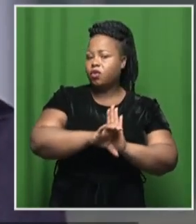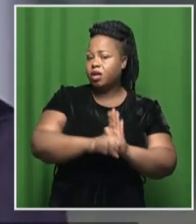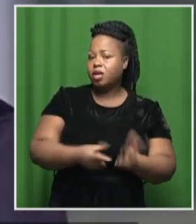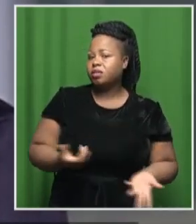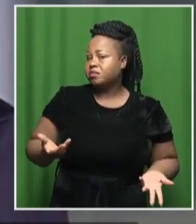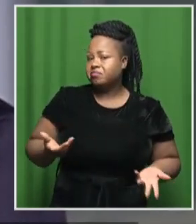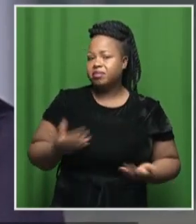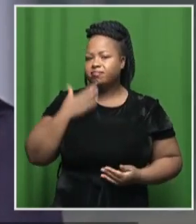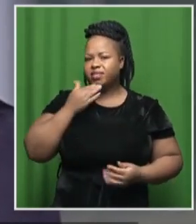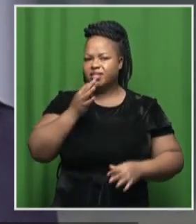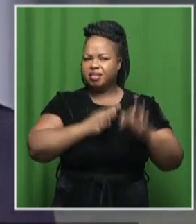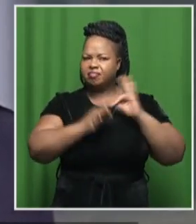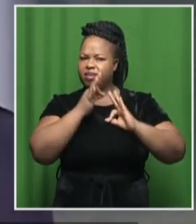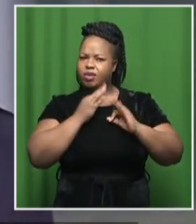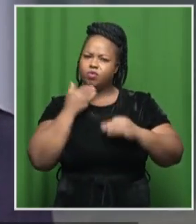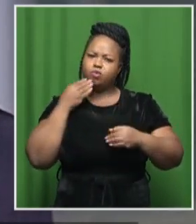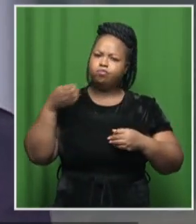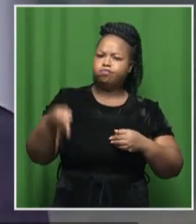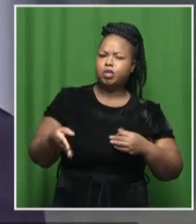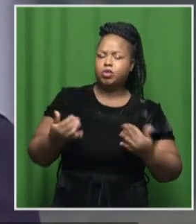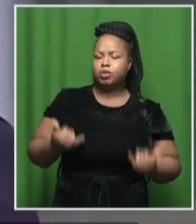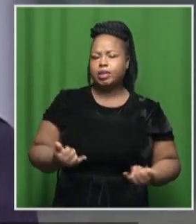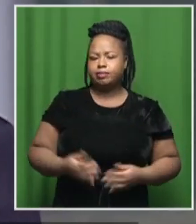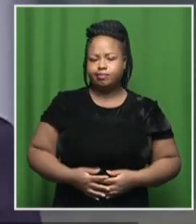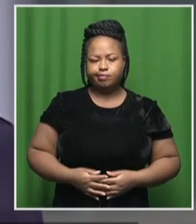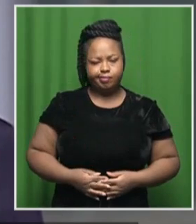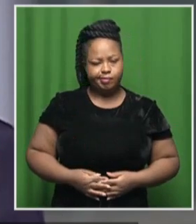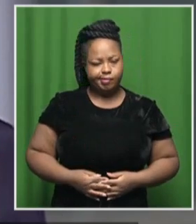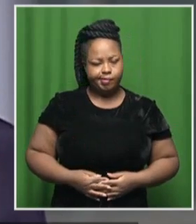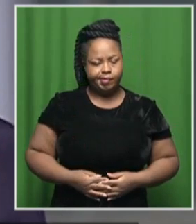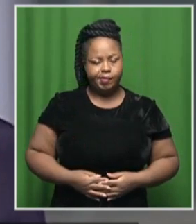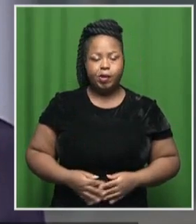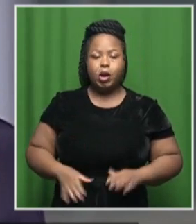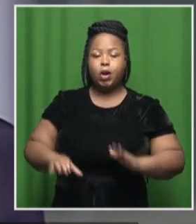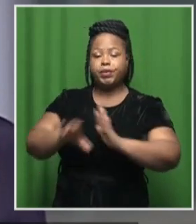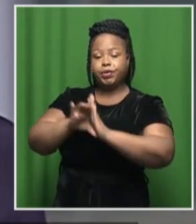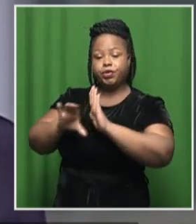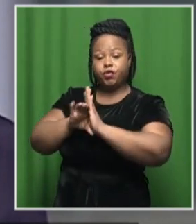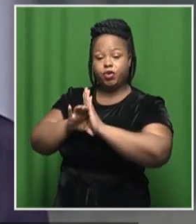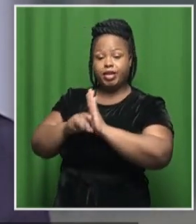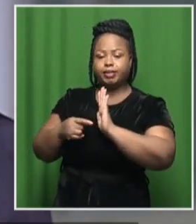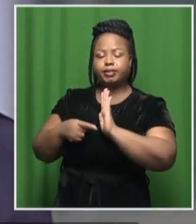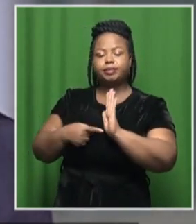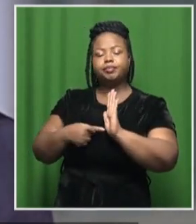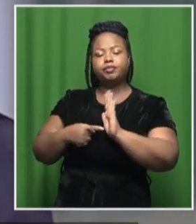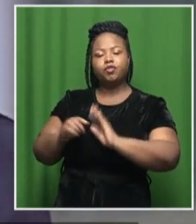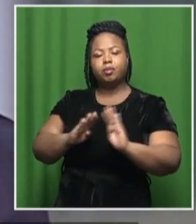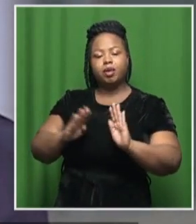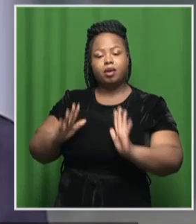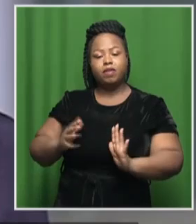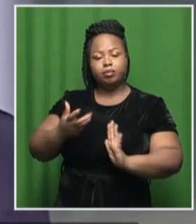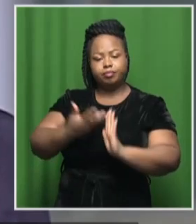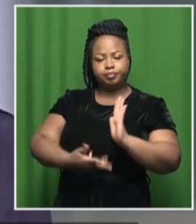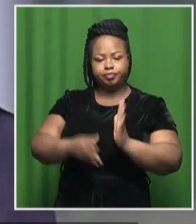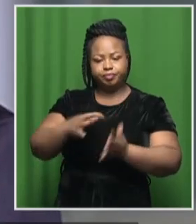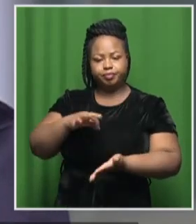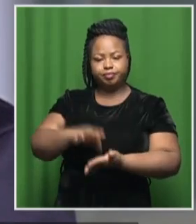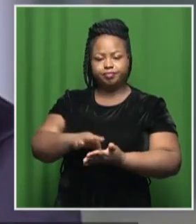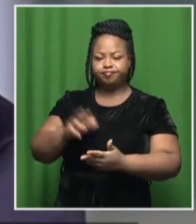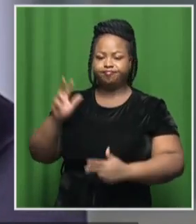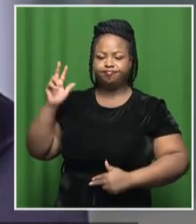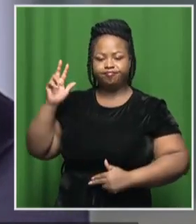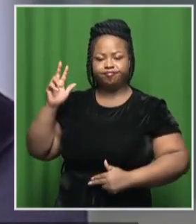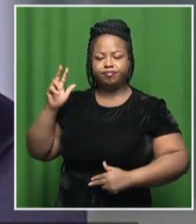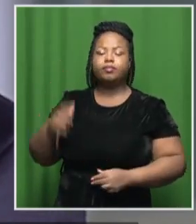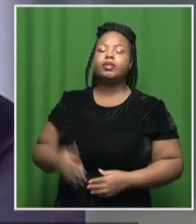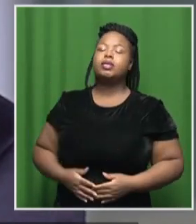expect here and how the events are going to unfold. The Code of Conduct is a very significant part